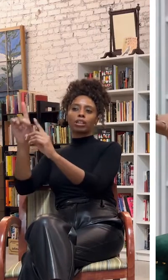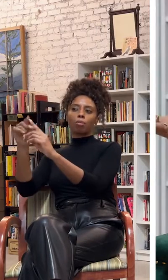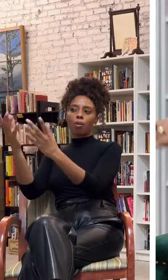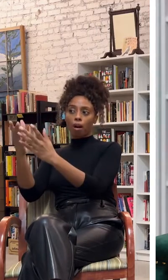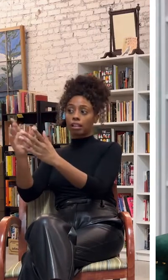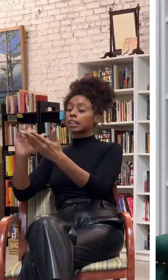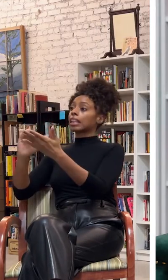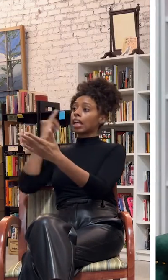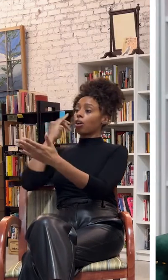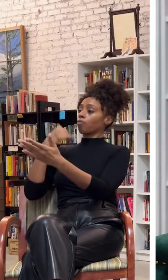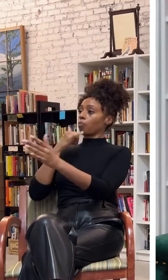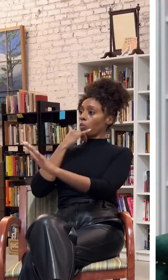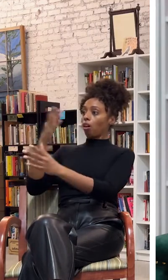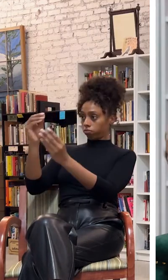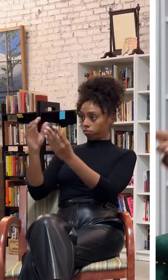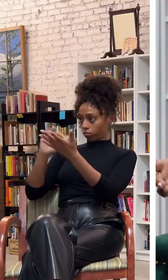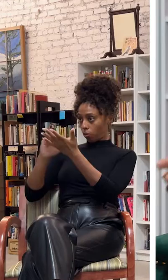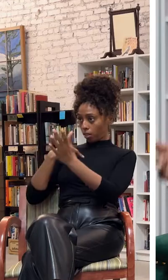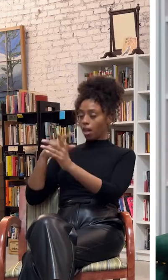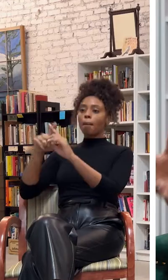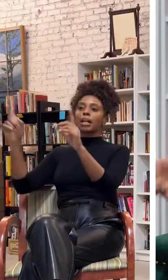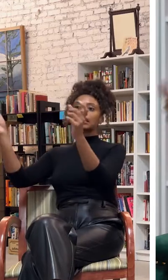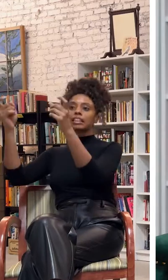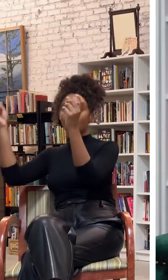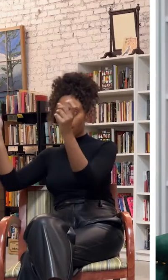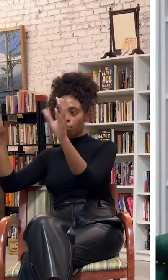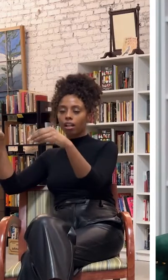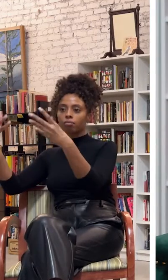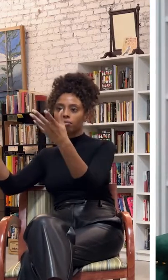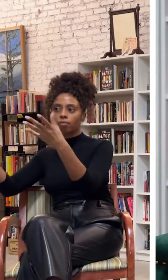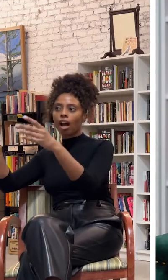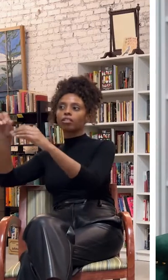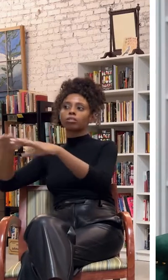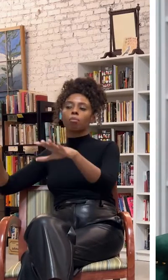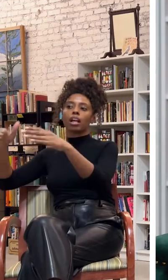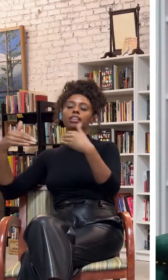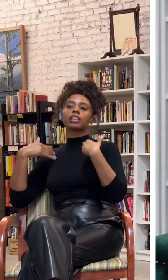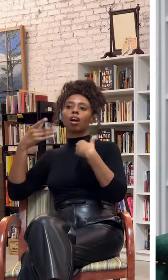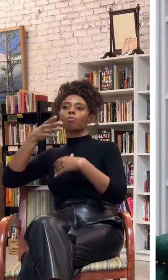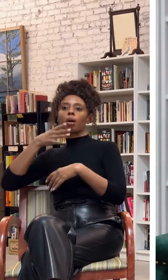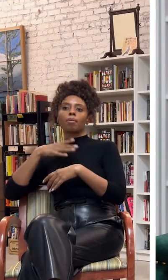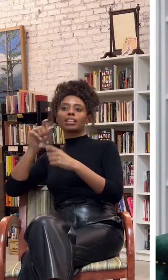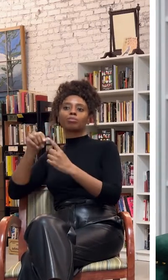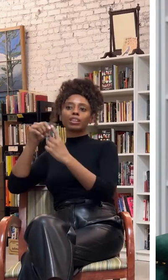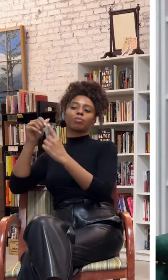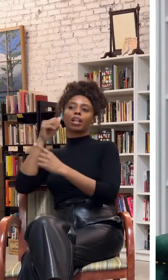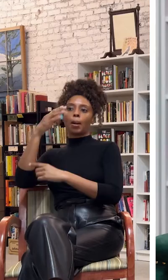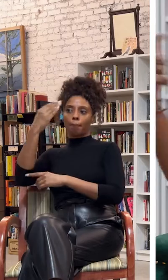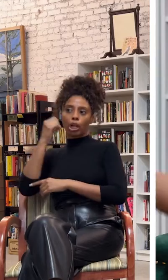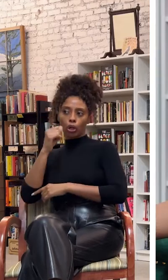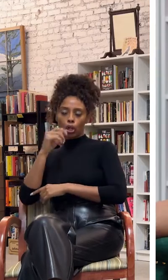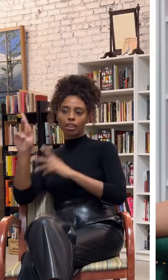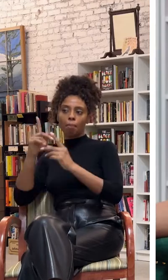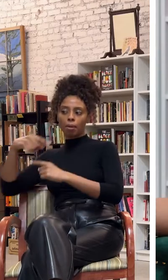Correct me if I'm wrong. Is to celebrate and give space to young women, young people, particularly Black girls, and the people